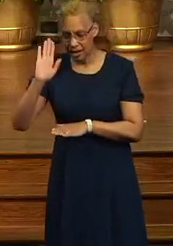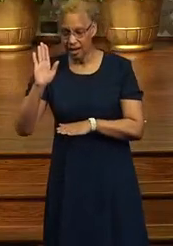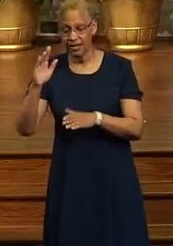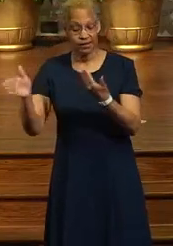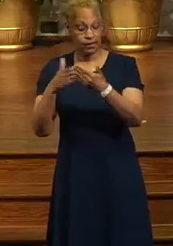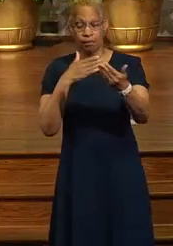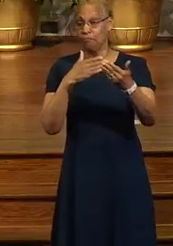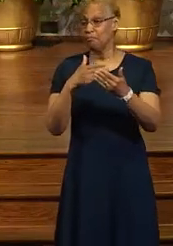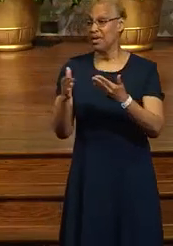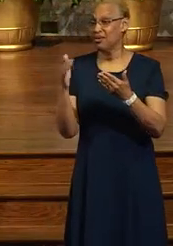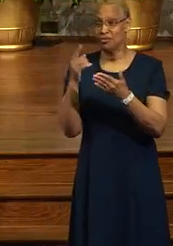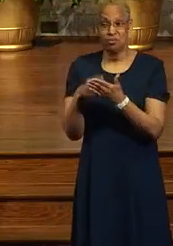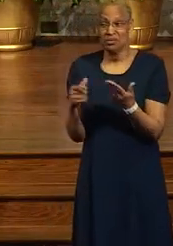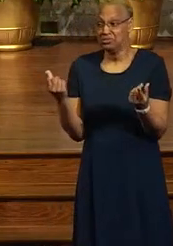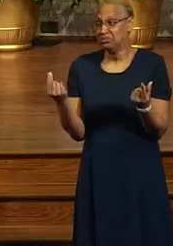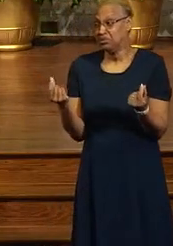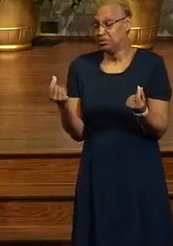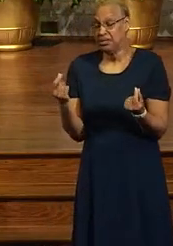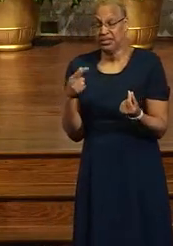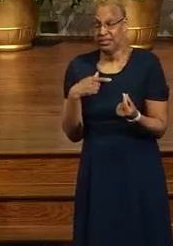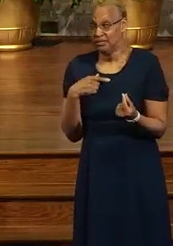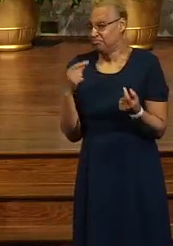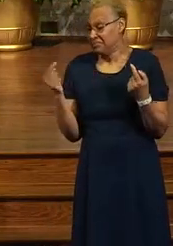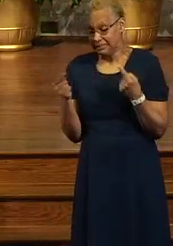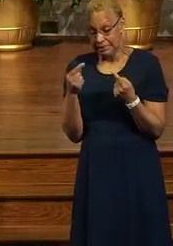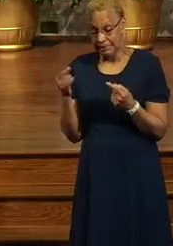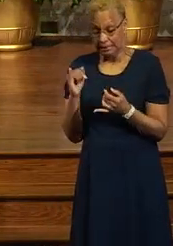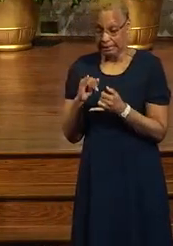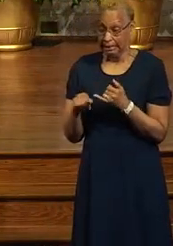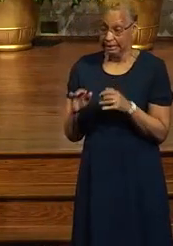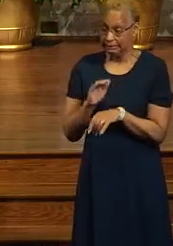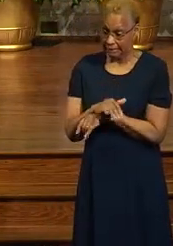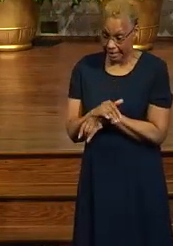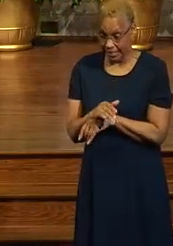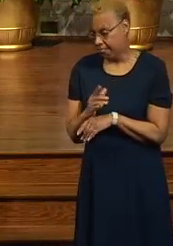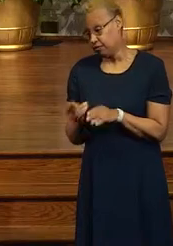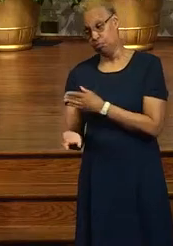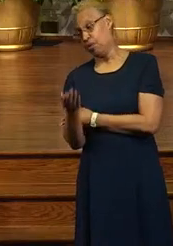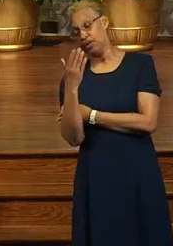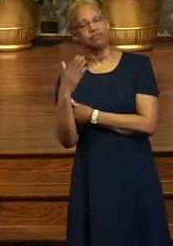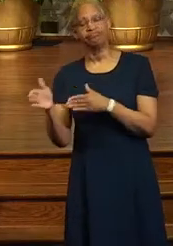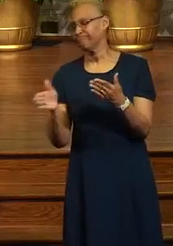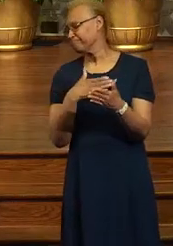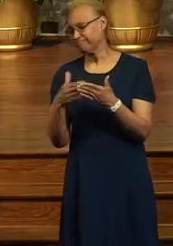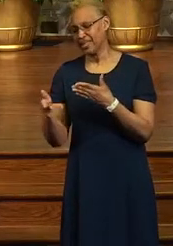messed up on last night, even this morning. God says that